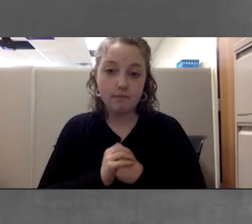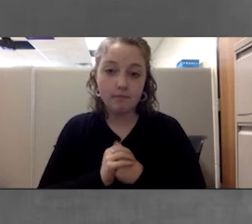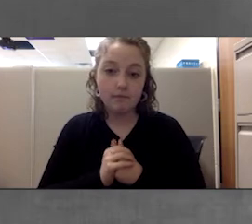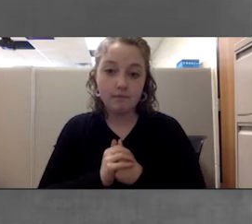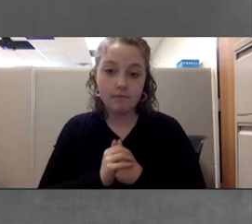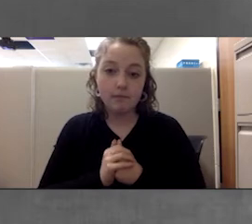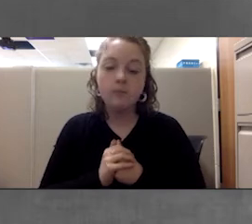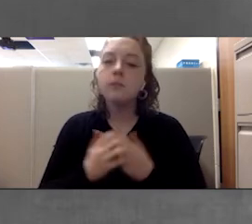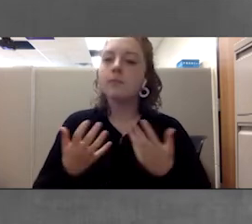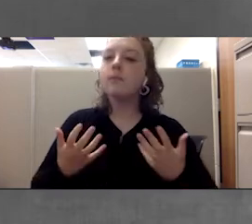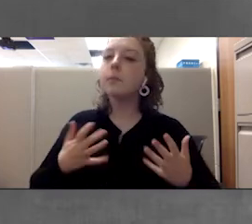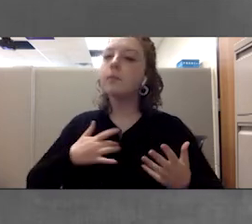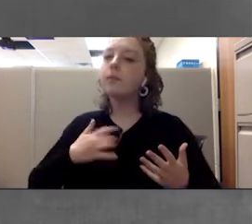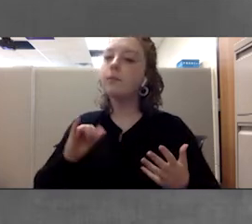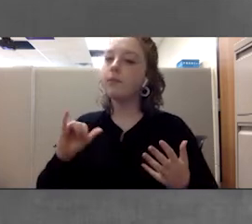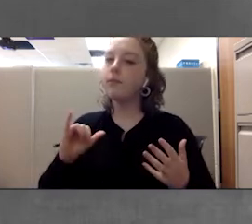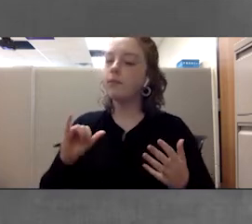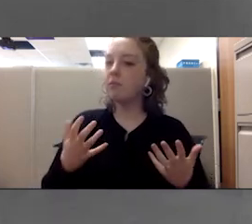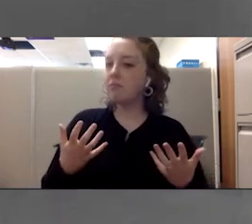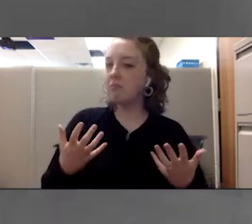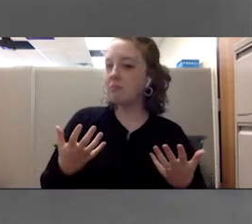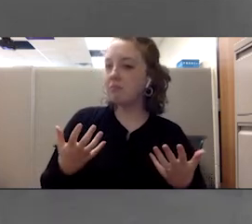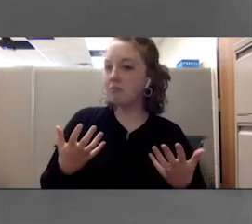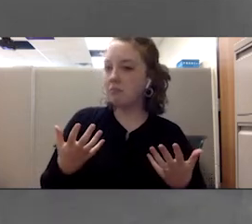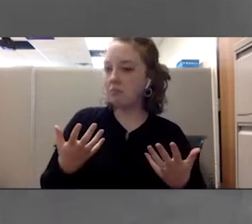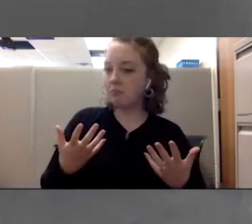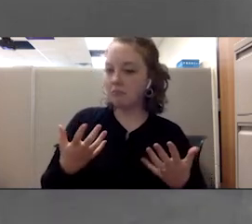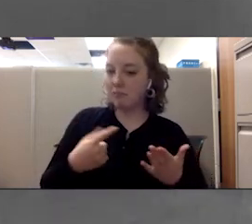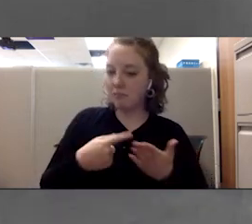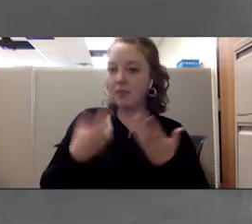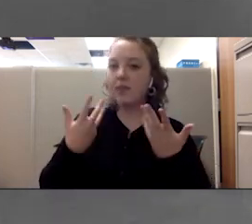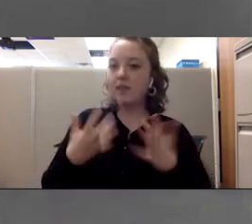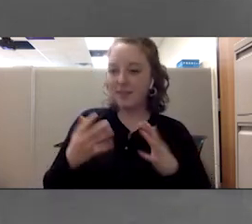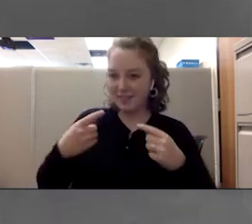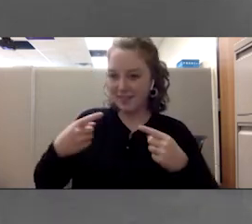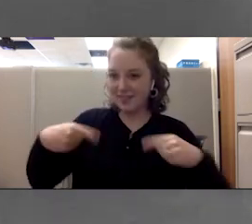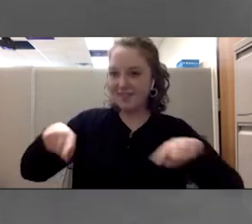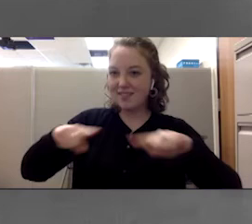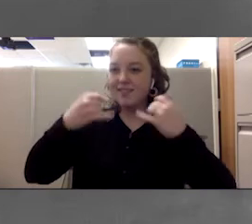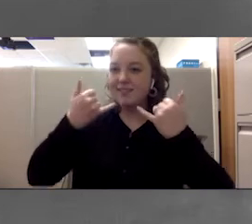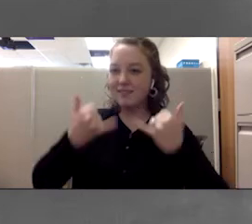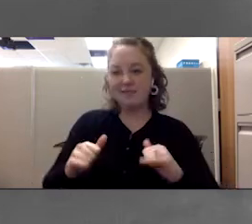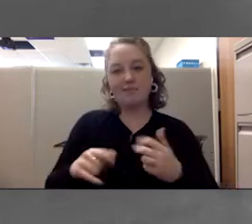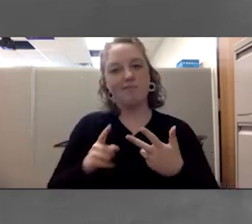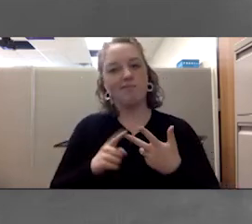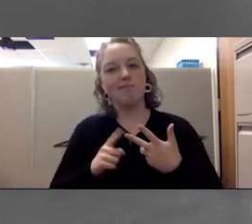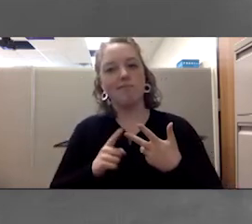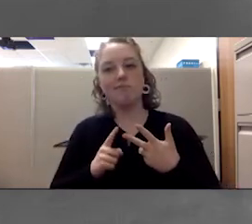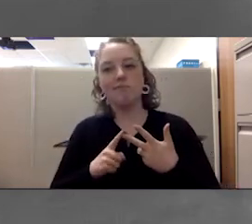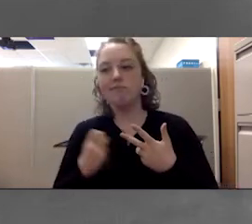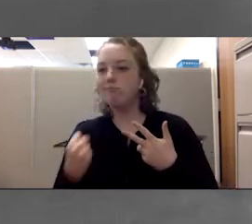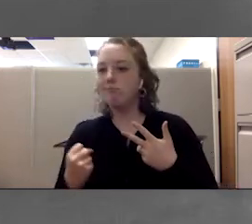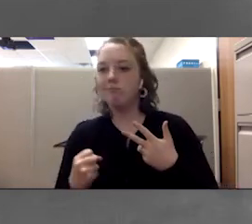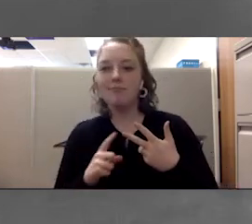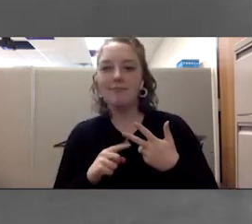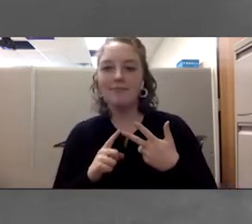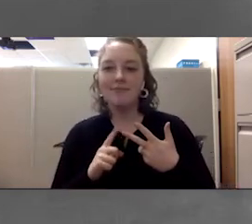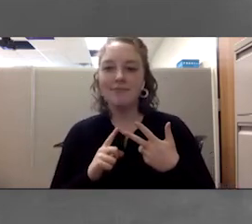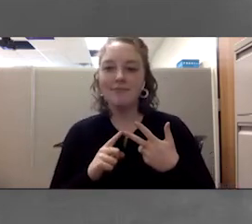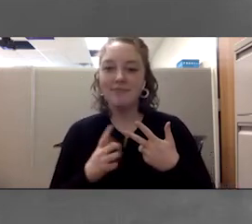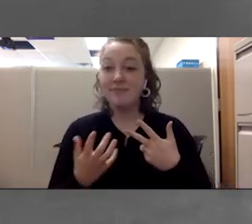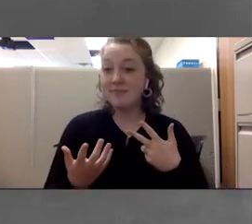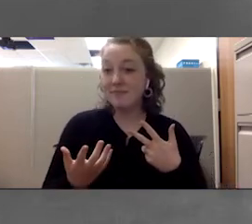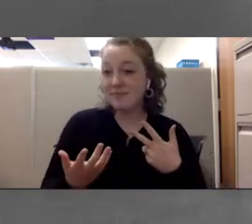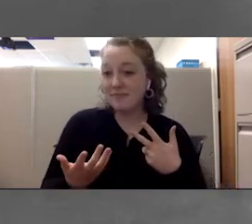And I feel like we've addressed it, and overall everyone's still saying that to get a new high school kind of addresses all of those needs. It's kind